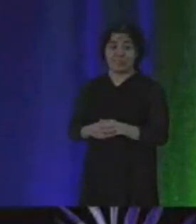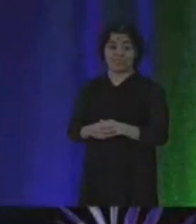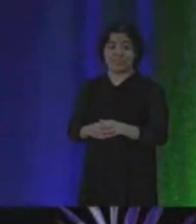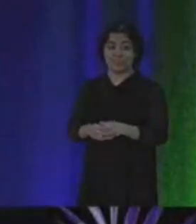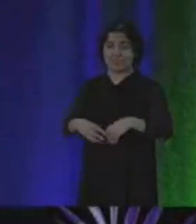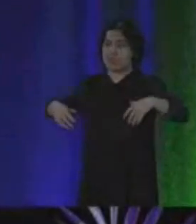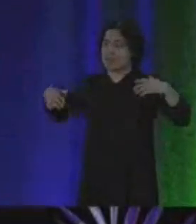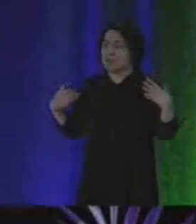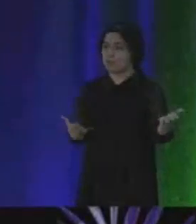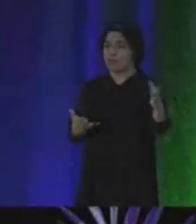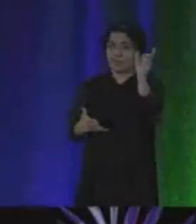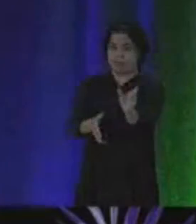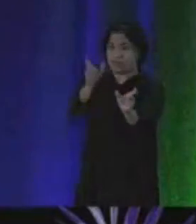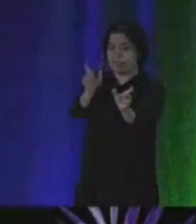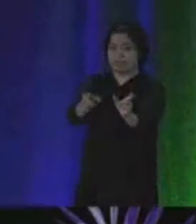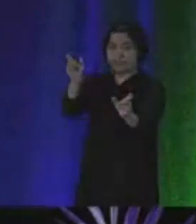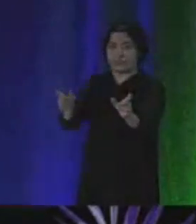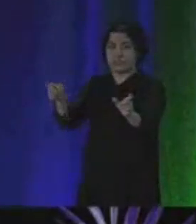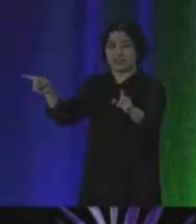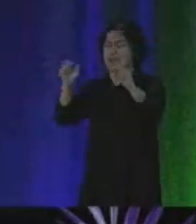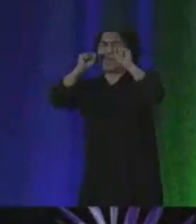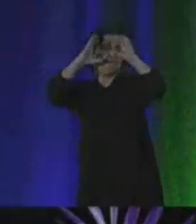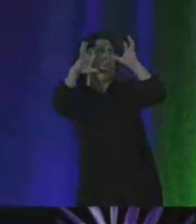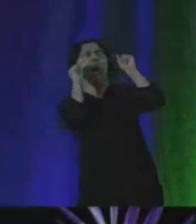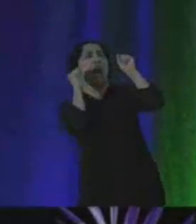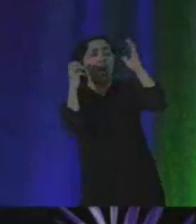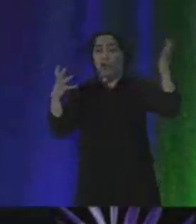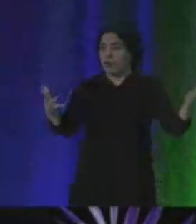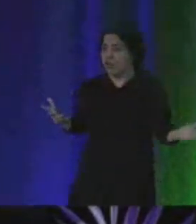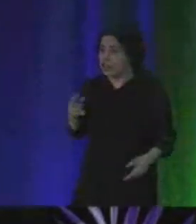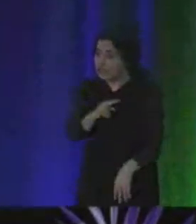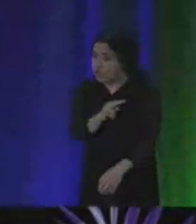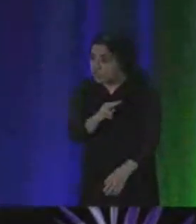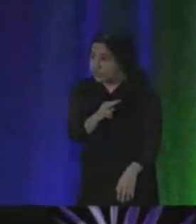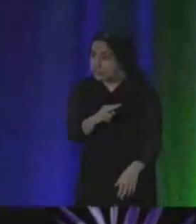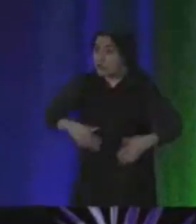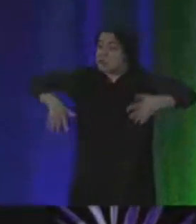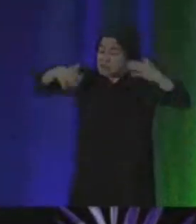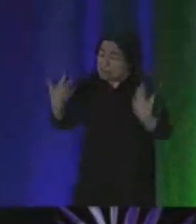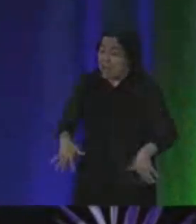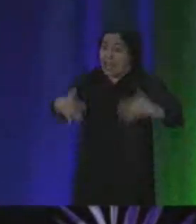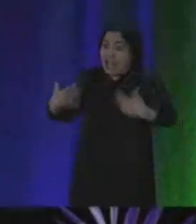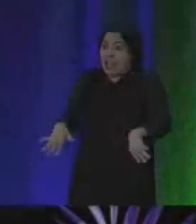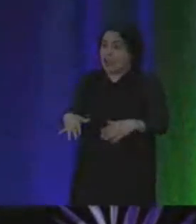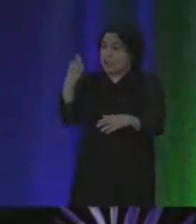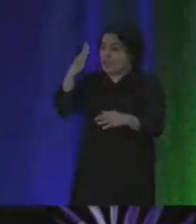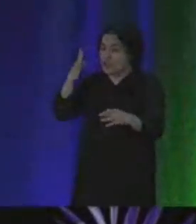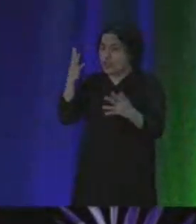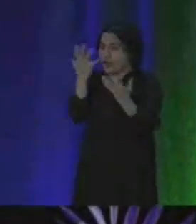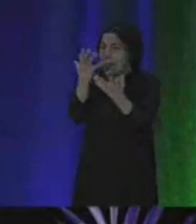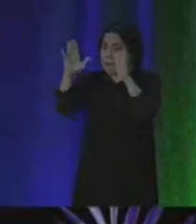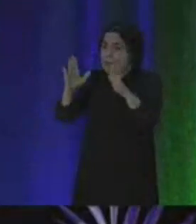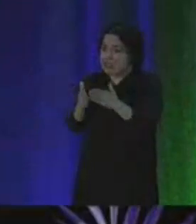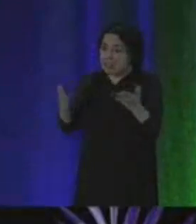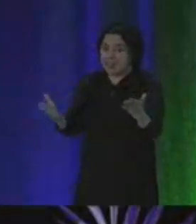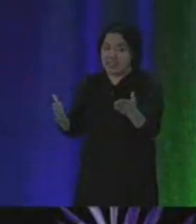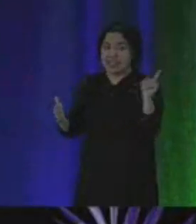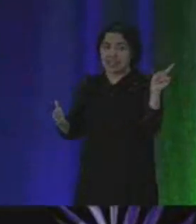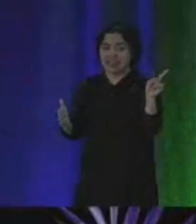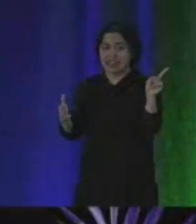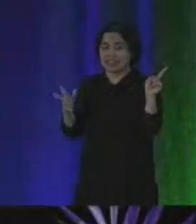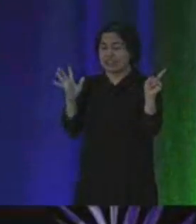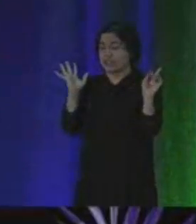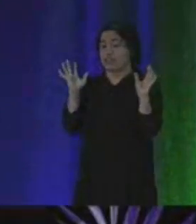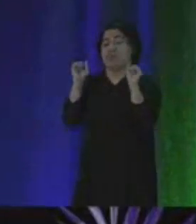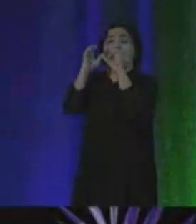Boom, console table. Wow, and look at that thing. Wow. Hey, you know what the crazier thing about this is? The shit that is absolutely wild to